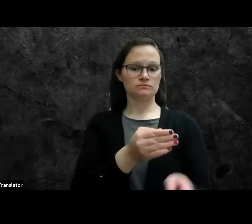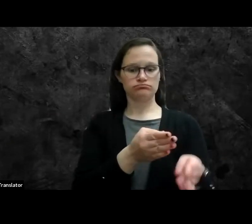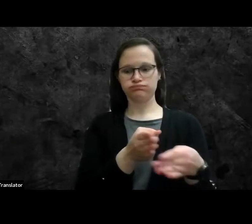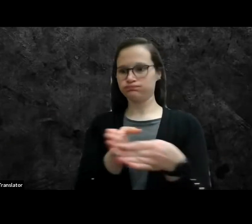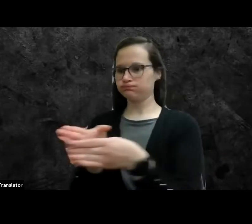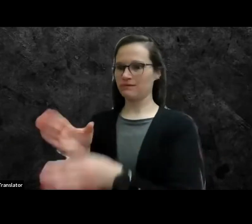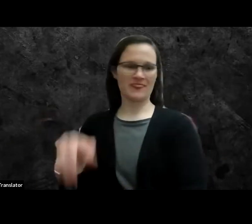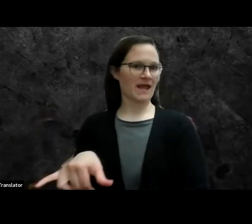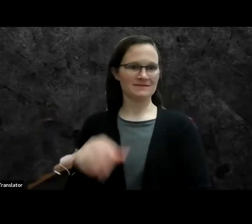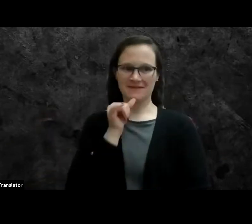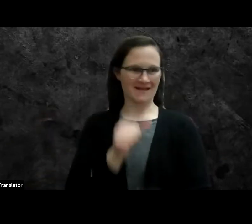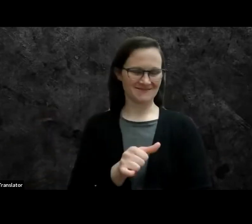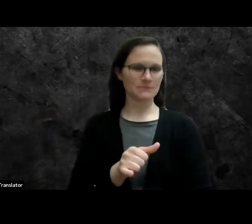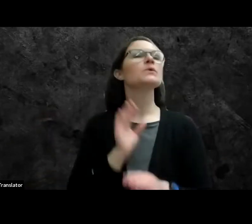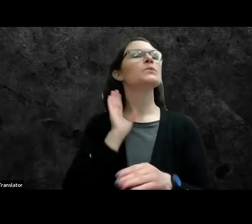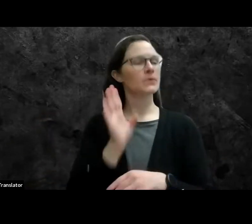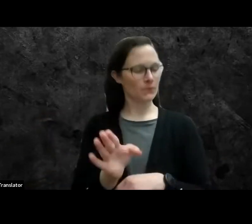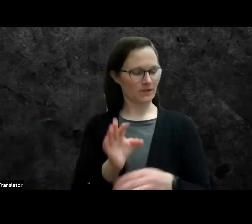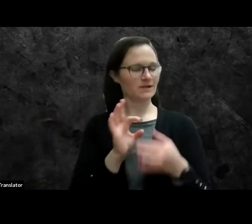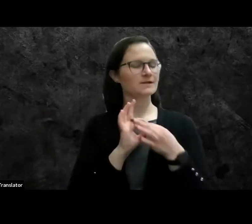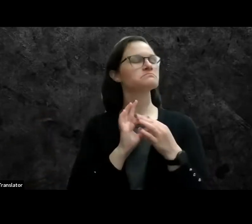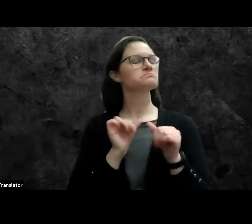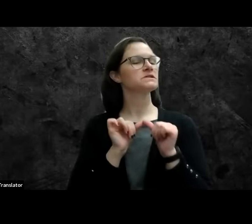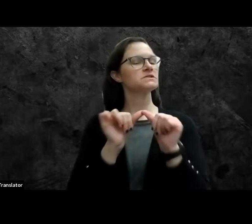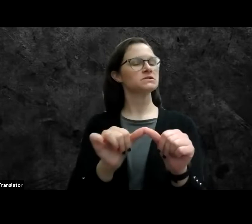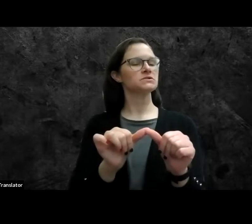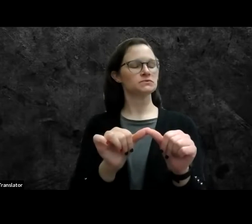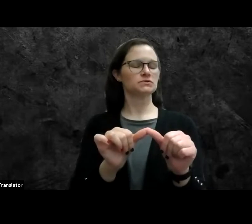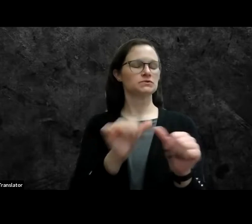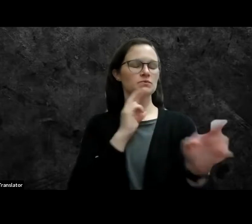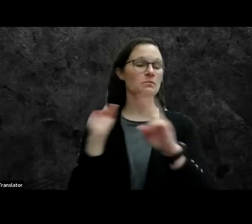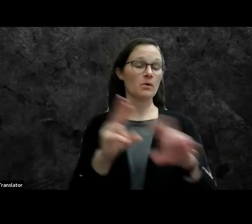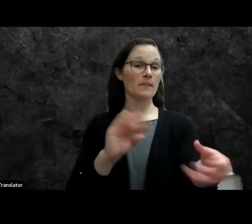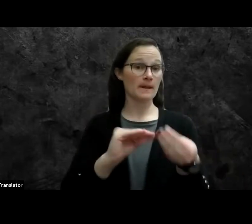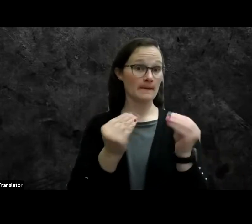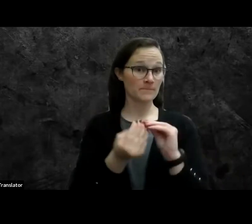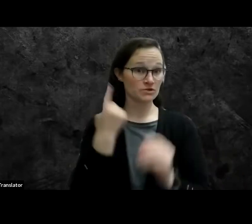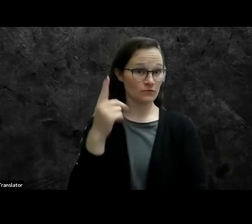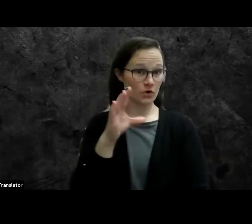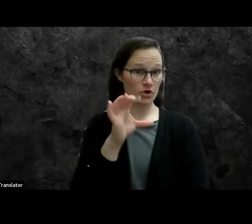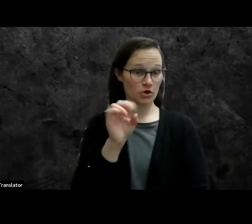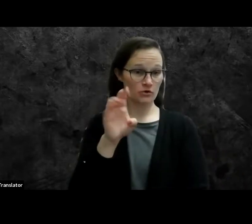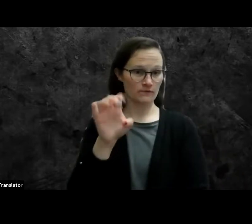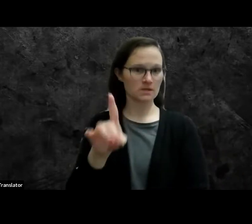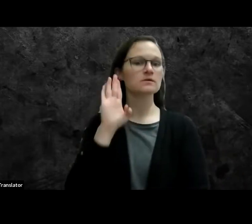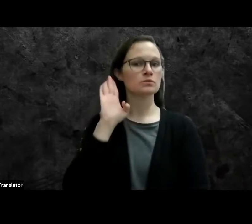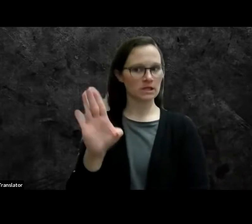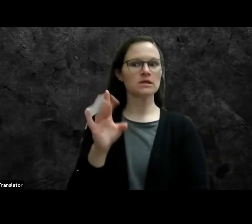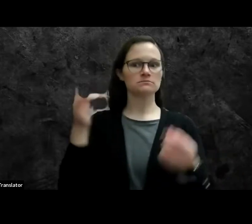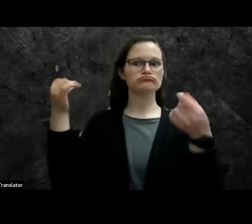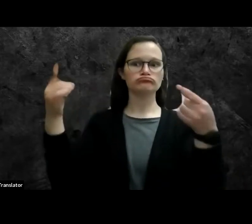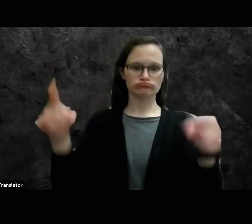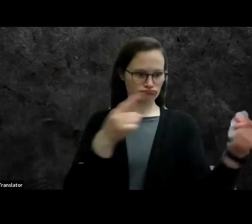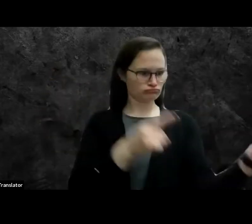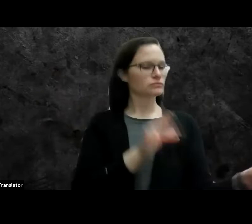We're continue to want to inform you as much as possible because people want to know, and we agree that we want to share what